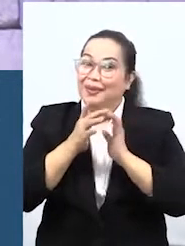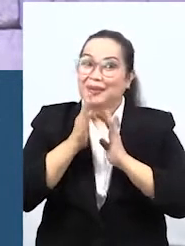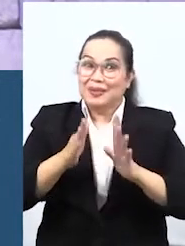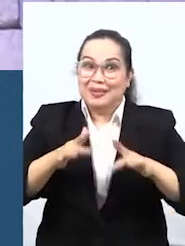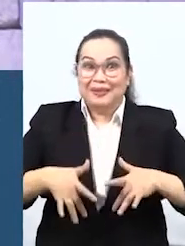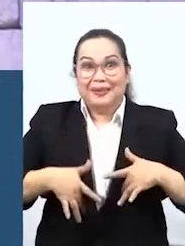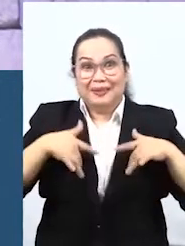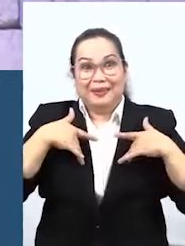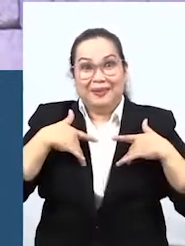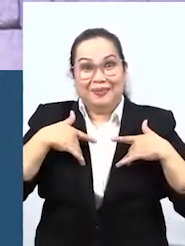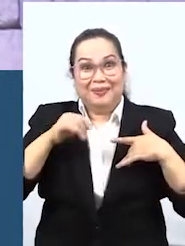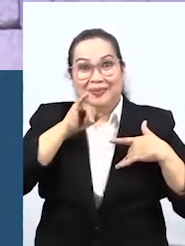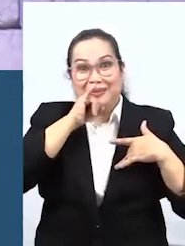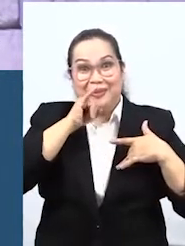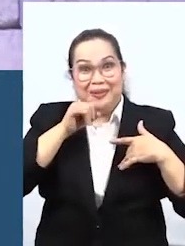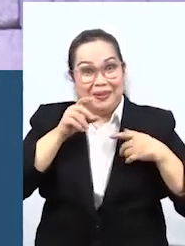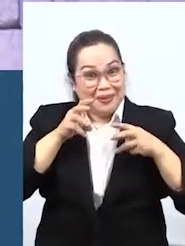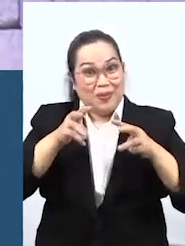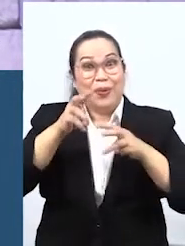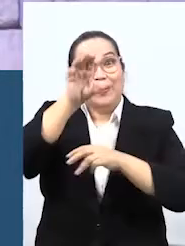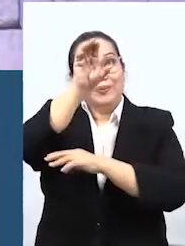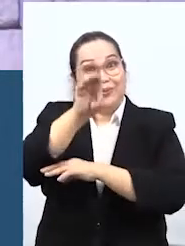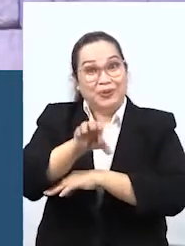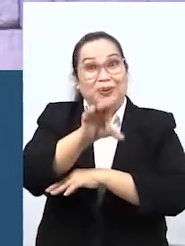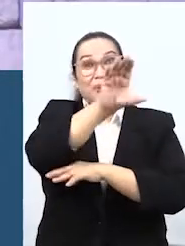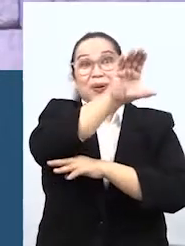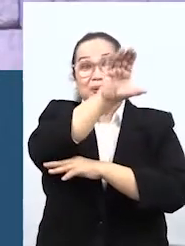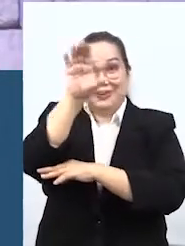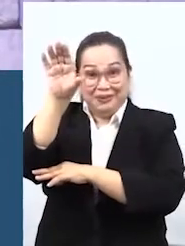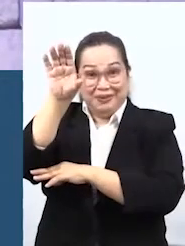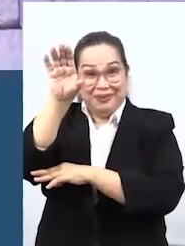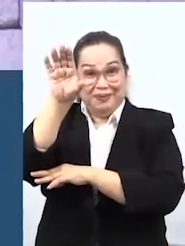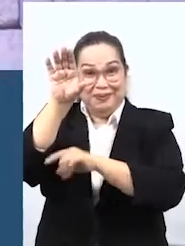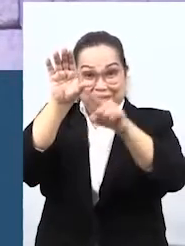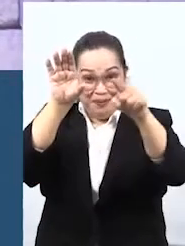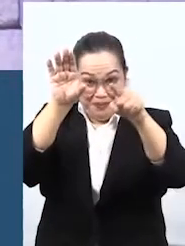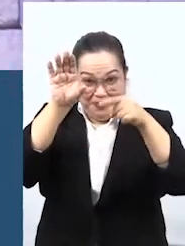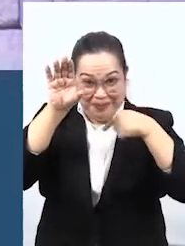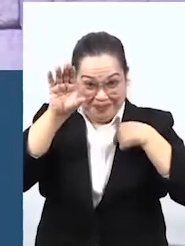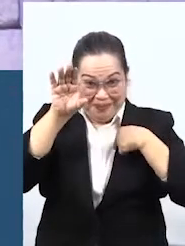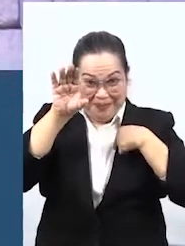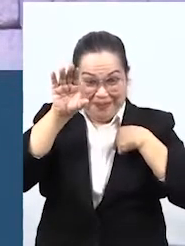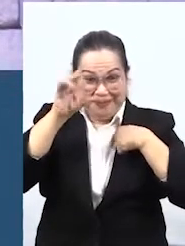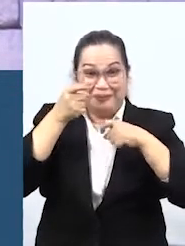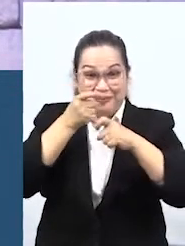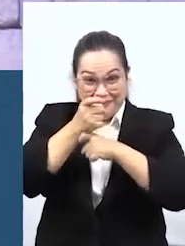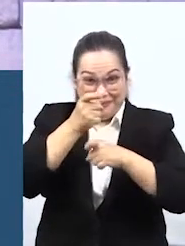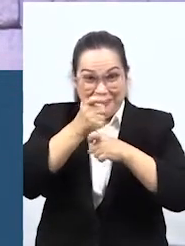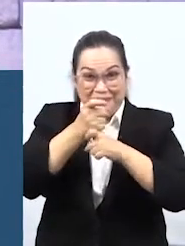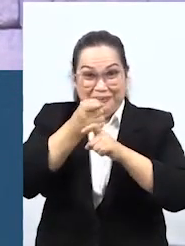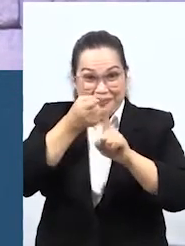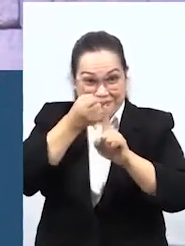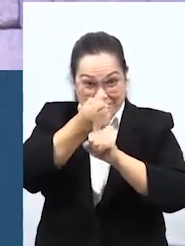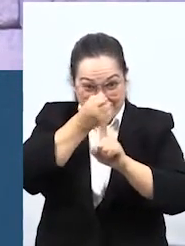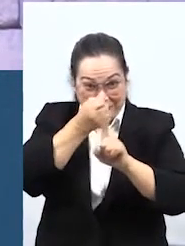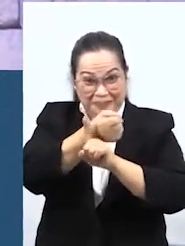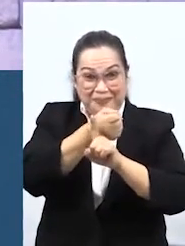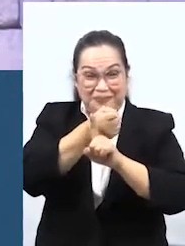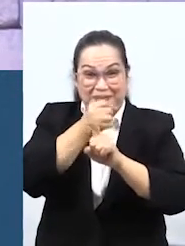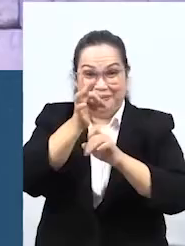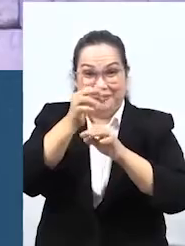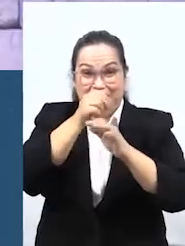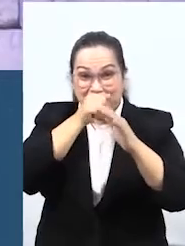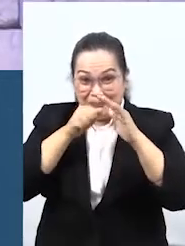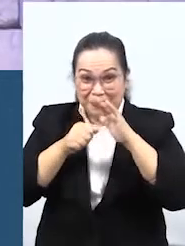is the way of the cross We will be tortured We will be persecuted some of them they they